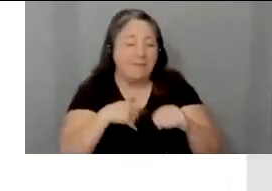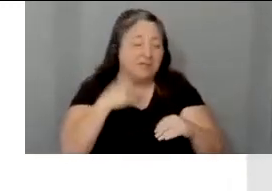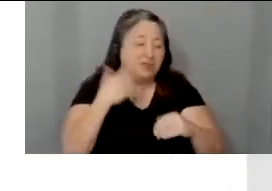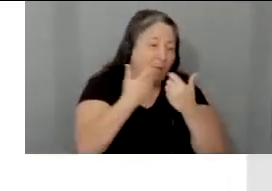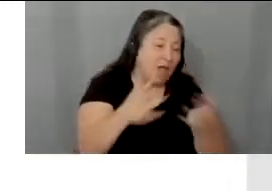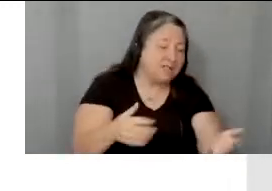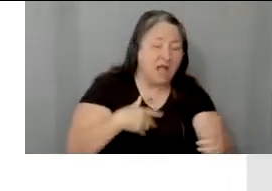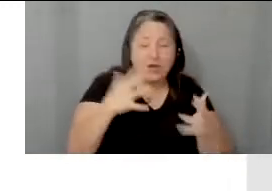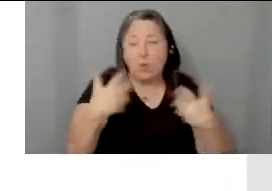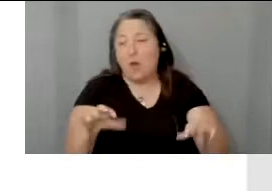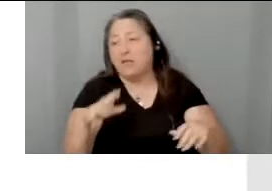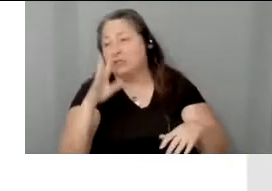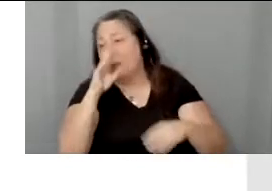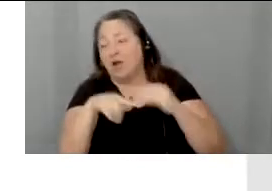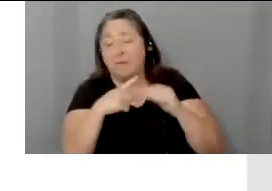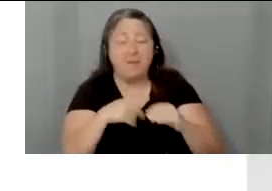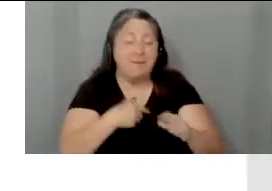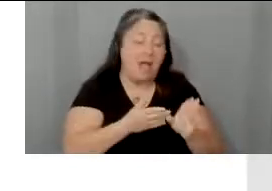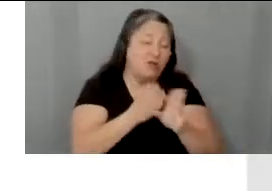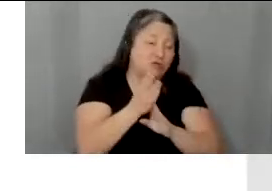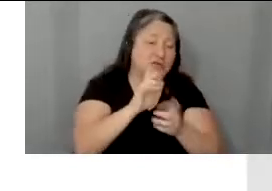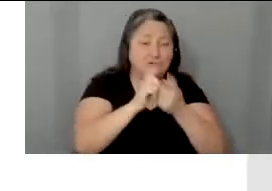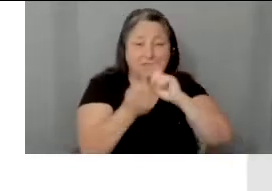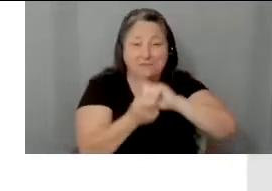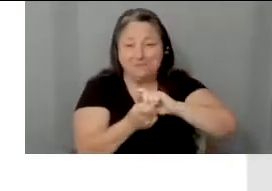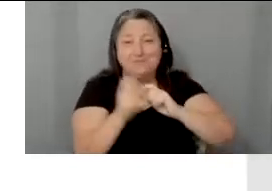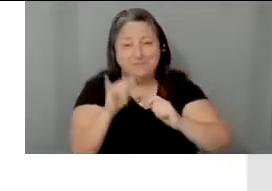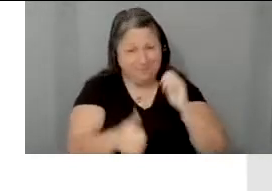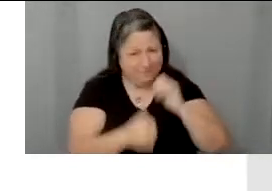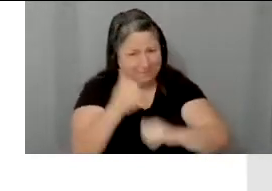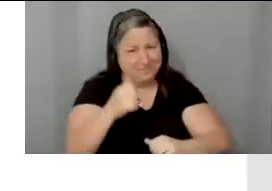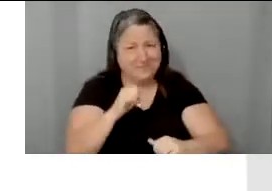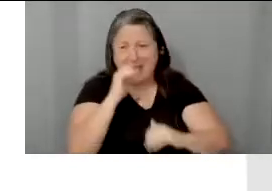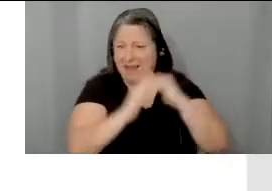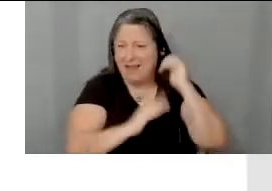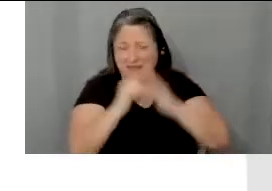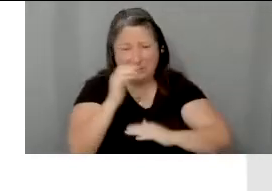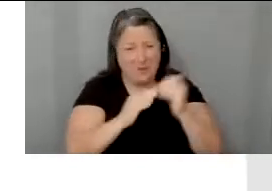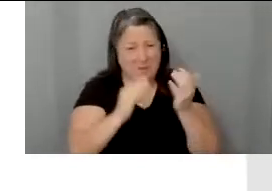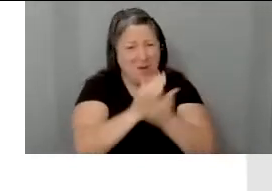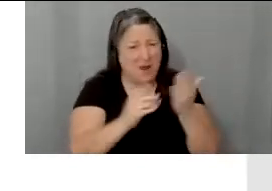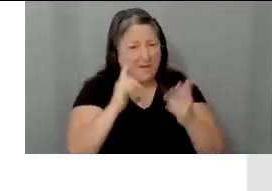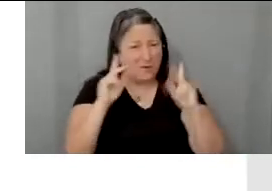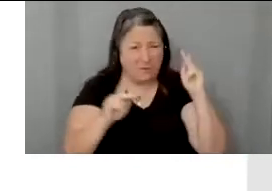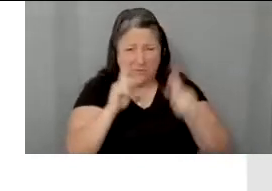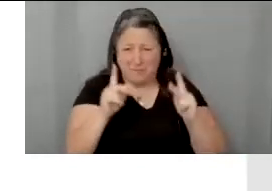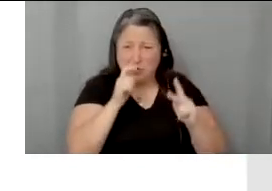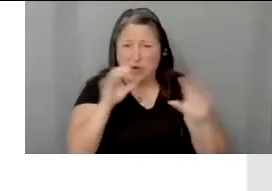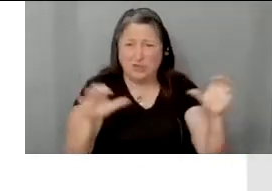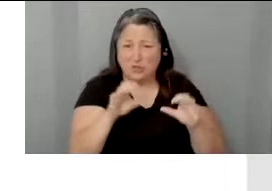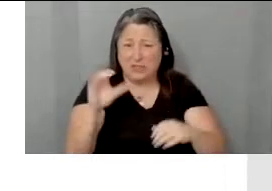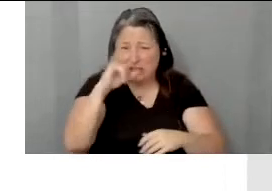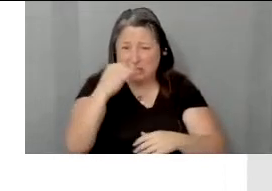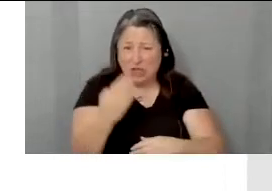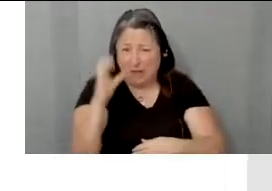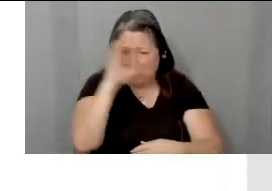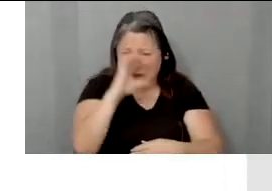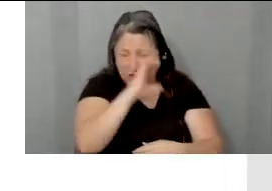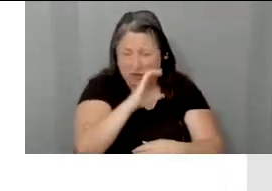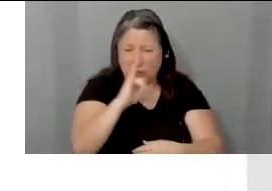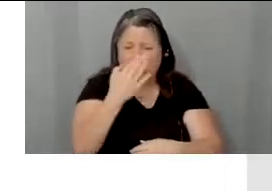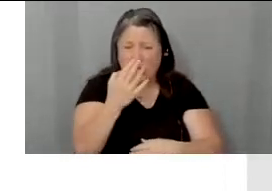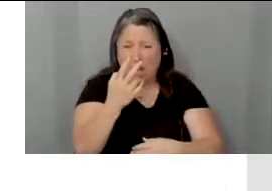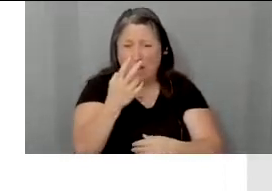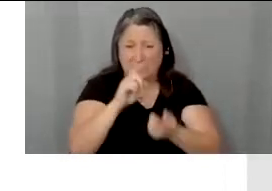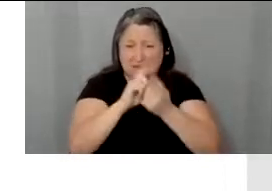career transition. And this is the most uncomfortable piece for people who are conducting a job search or looking to do a job transition.